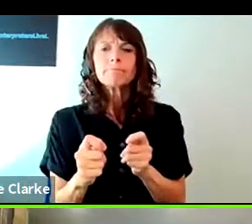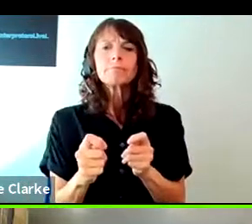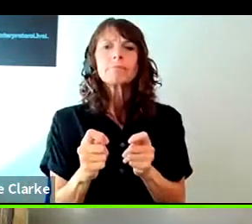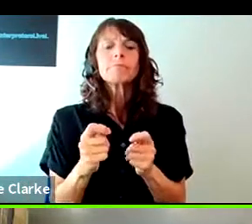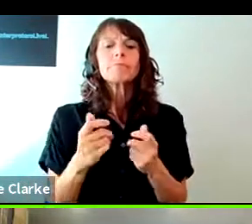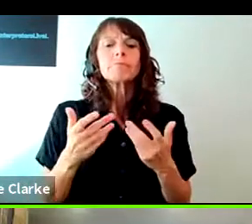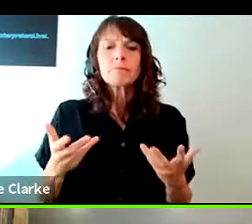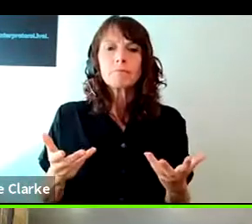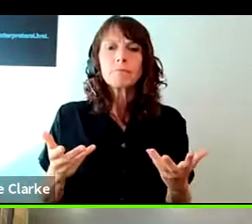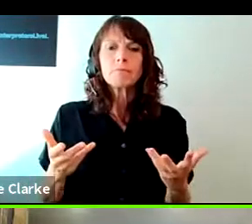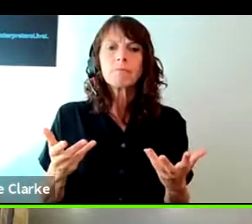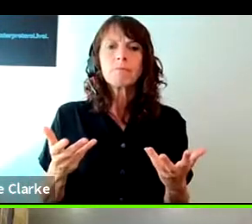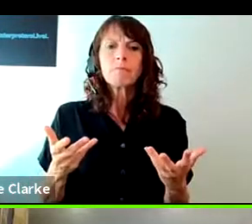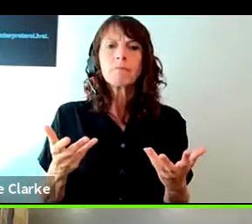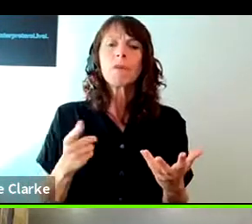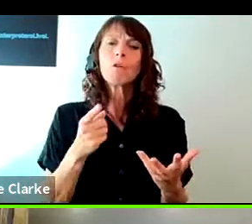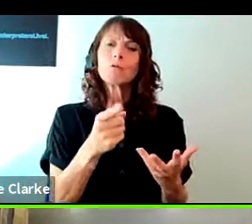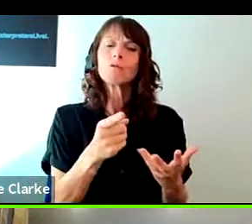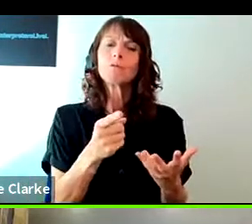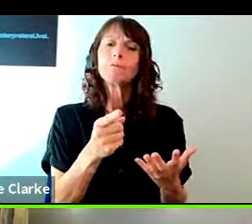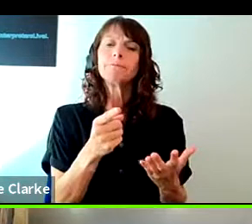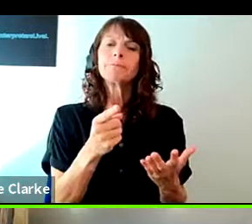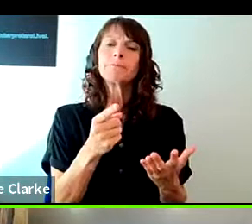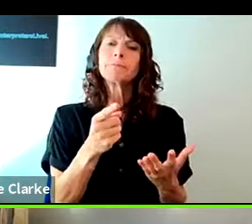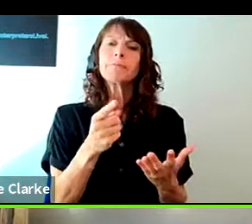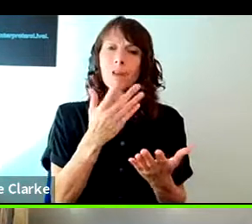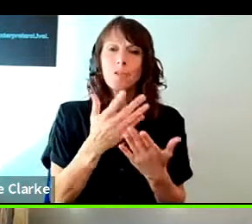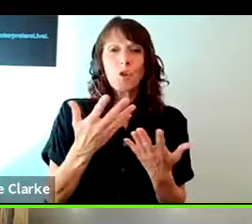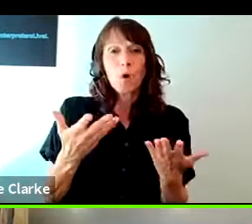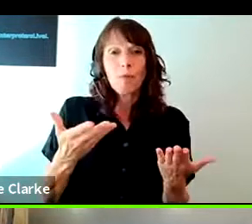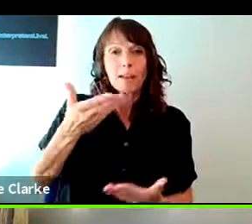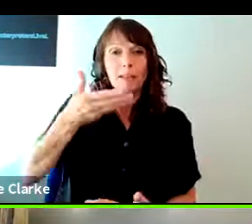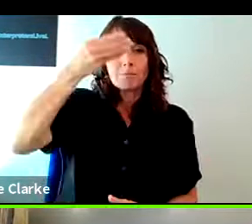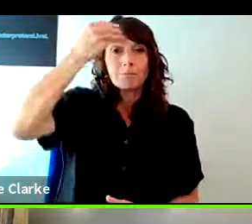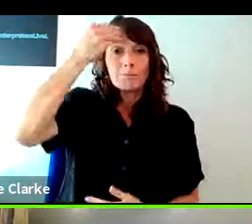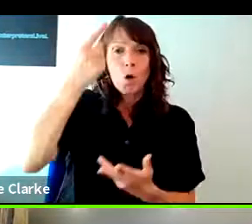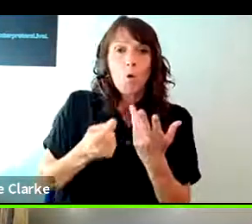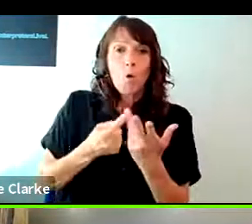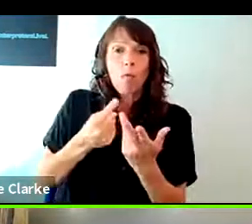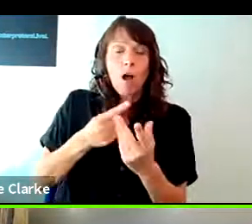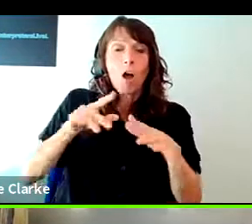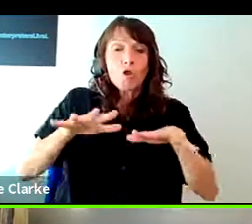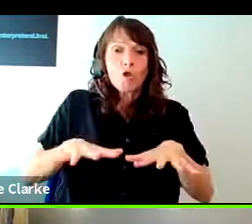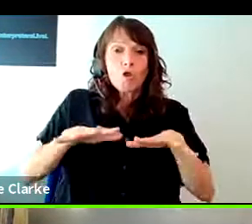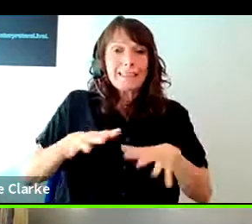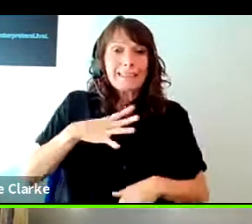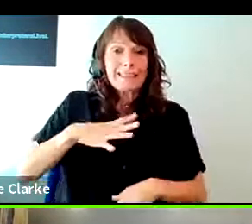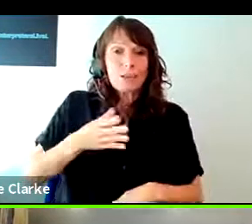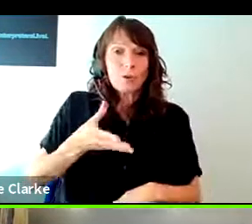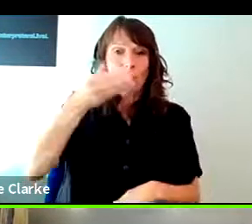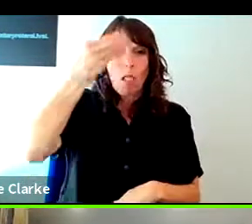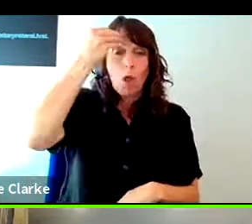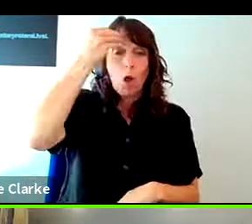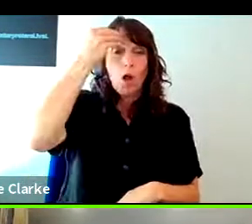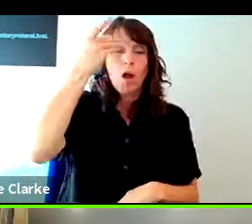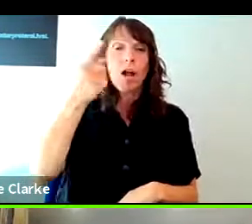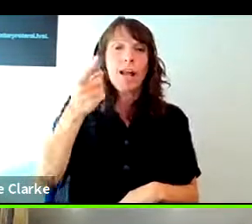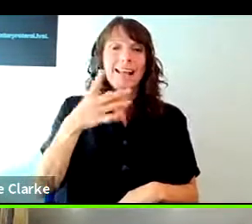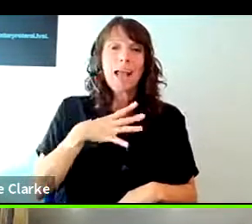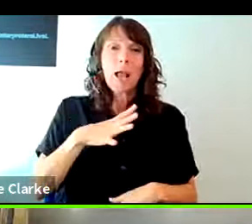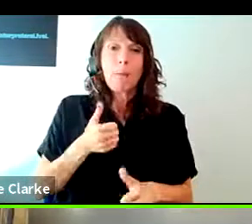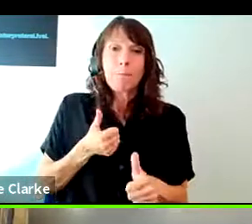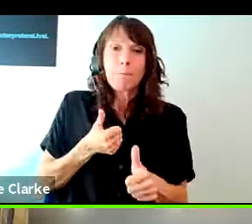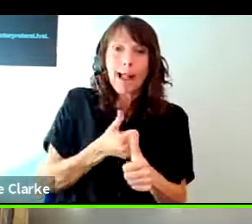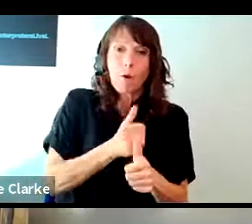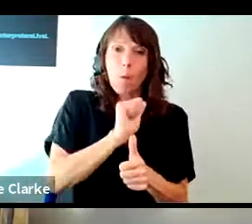So that's really, I think, the lesson that other countries need to learn is give some teeth to your